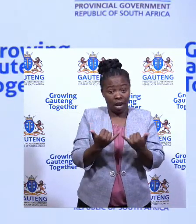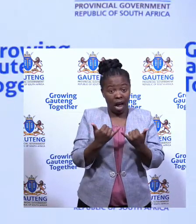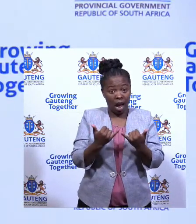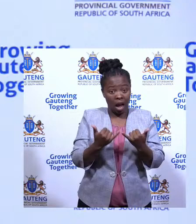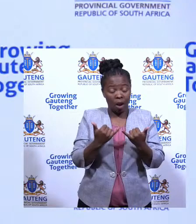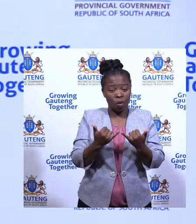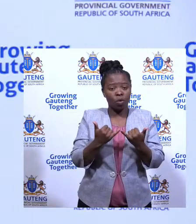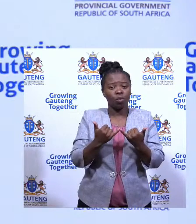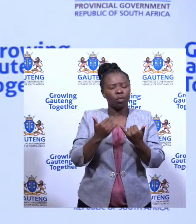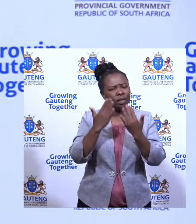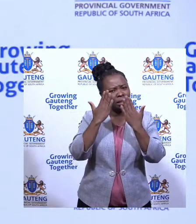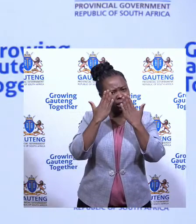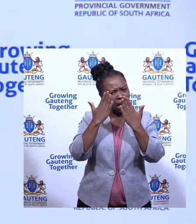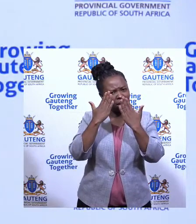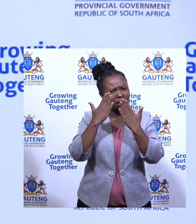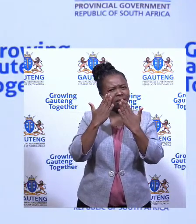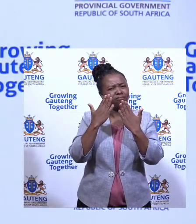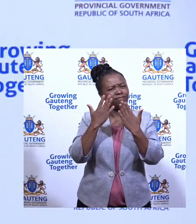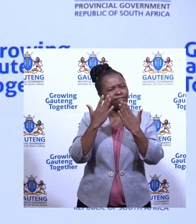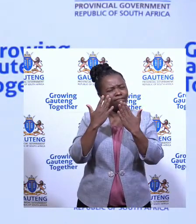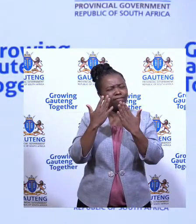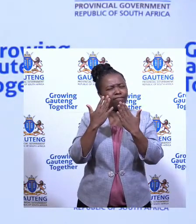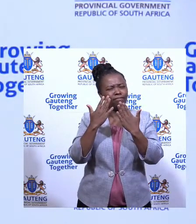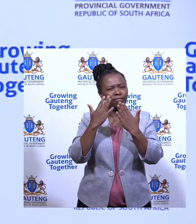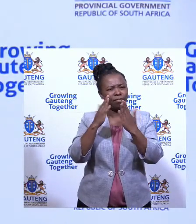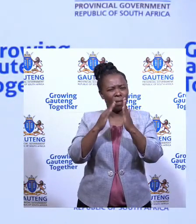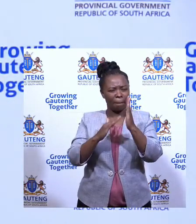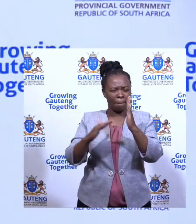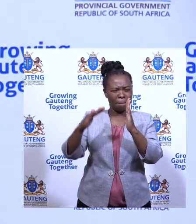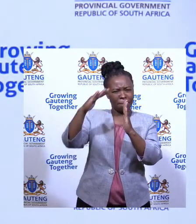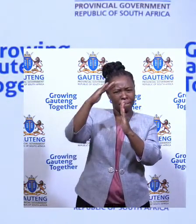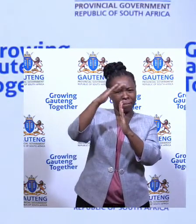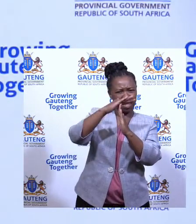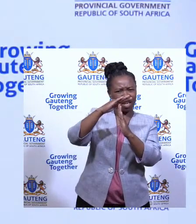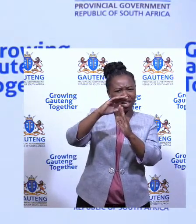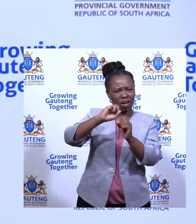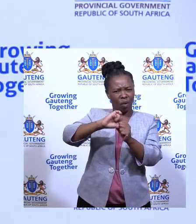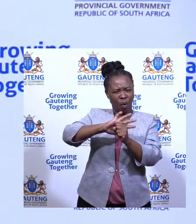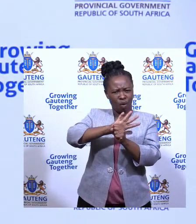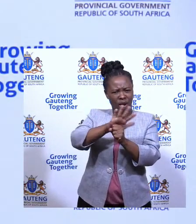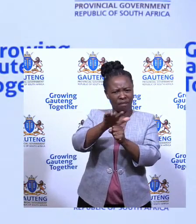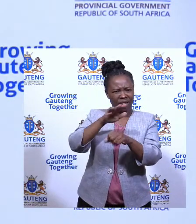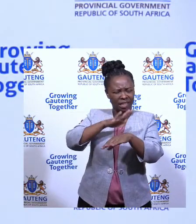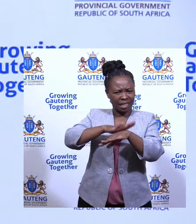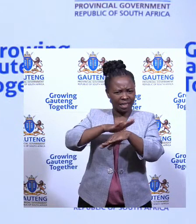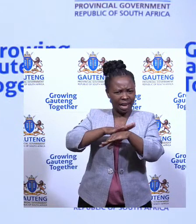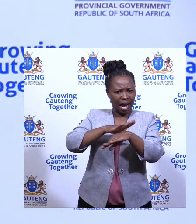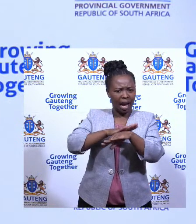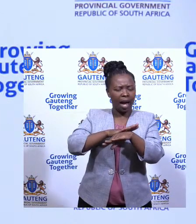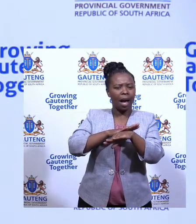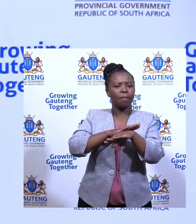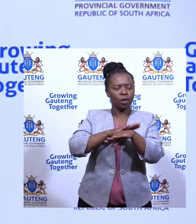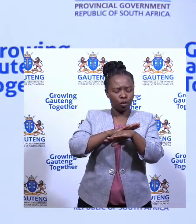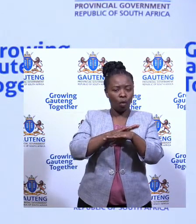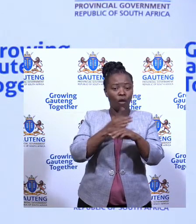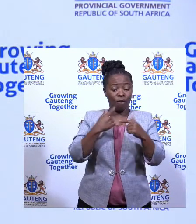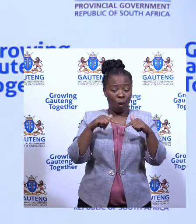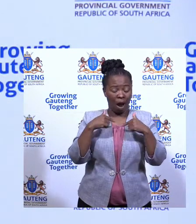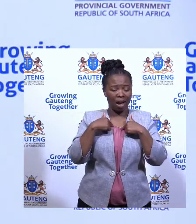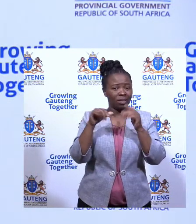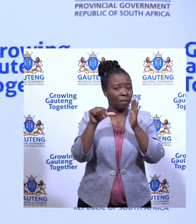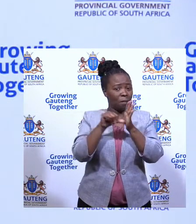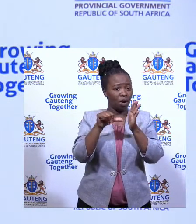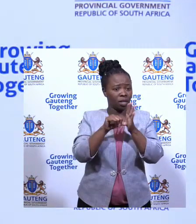the peak of, or the trend of the COVID-19 pandemic, and very of importance for us